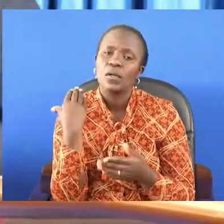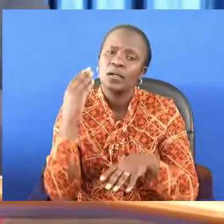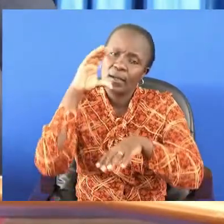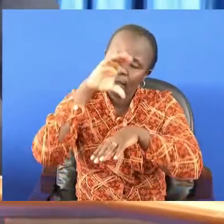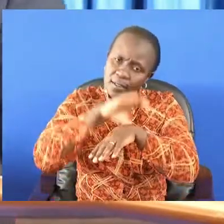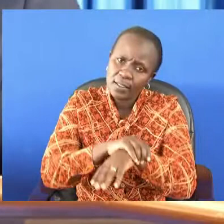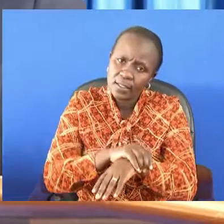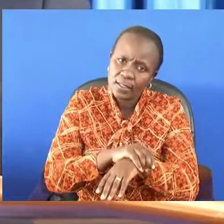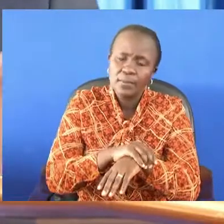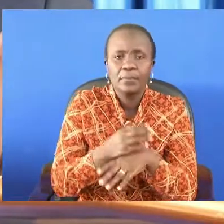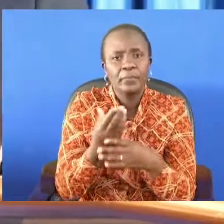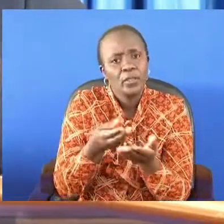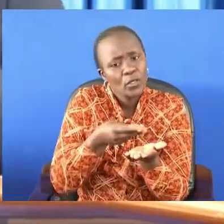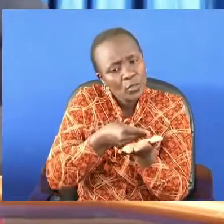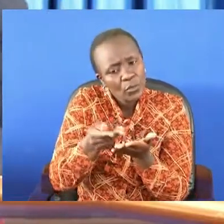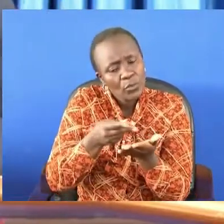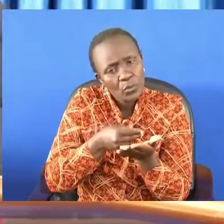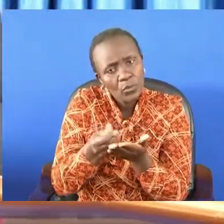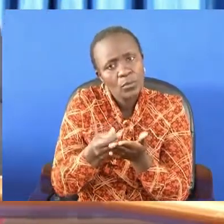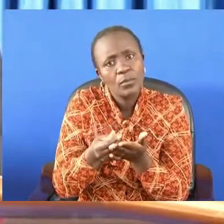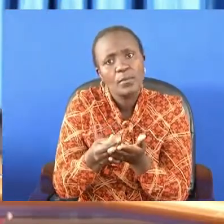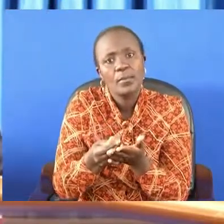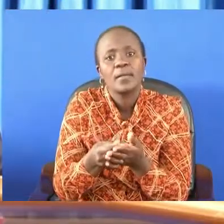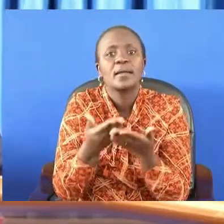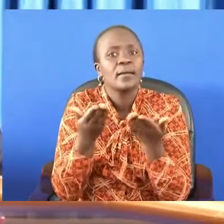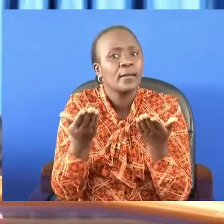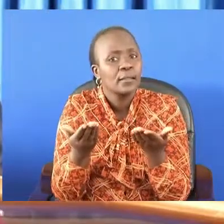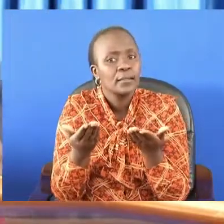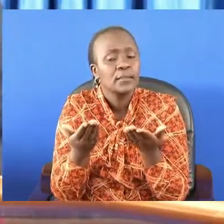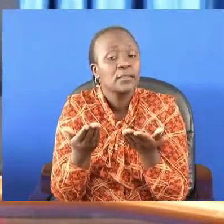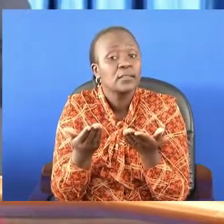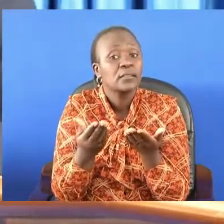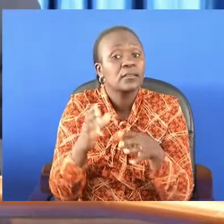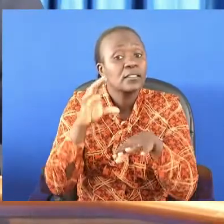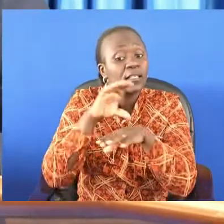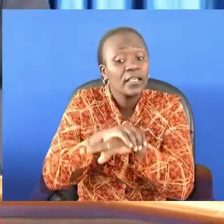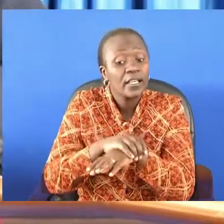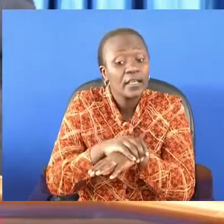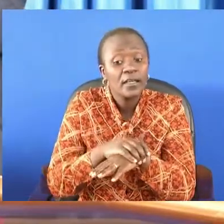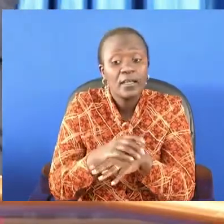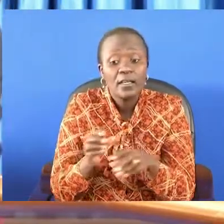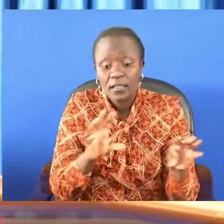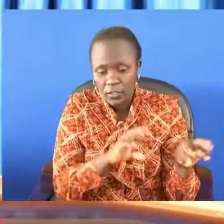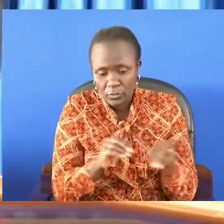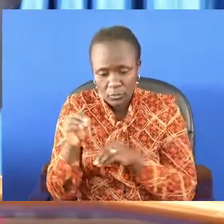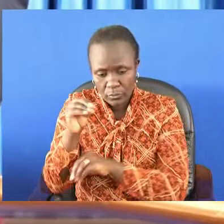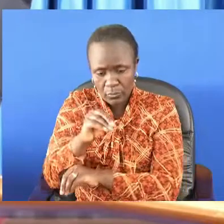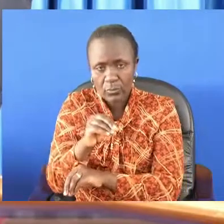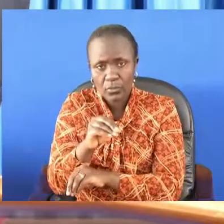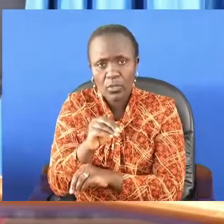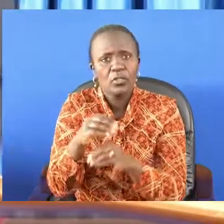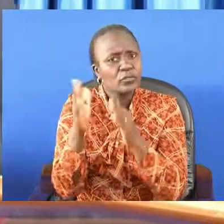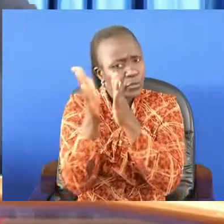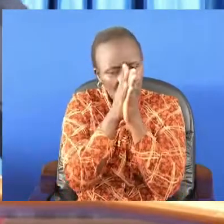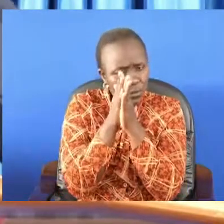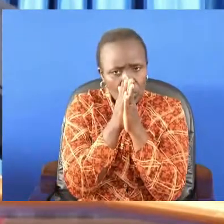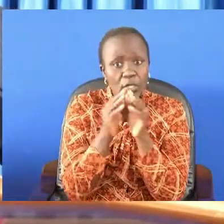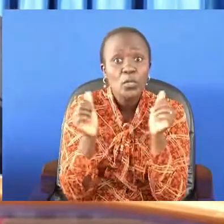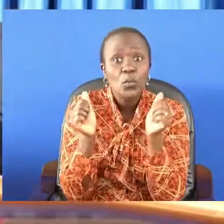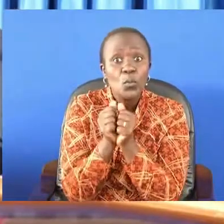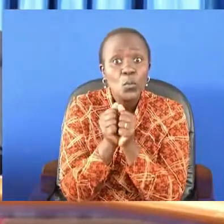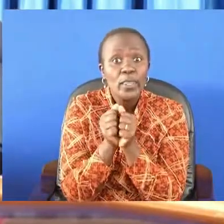there was a lady who was gaining her wages through fortune telling. And when they came and replaced her narrative with